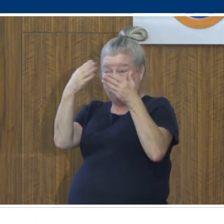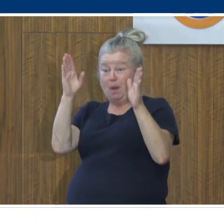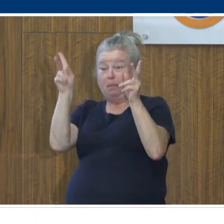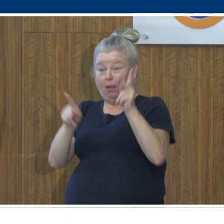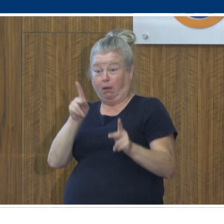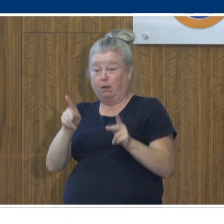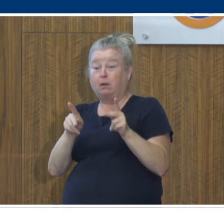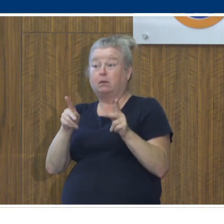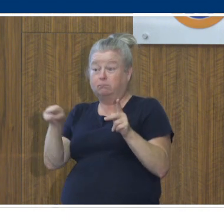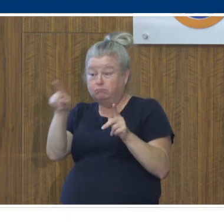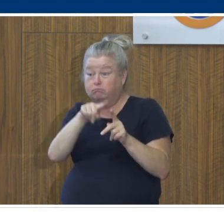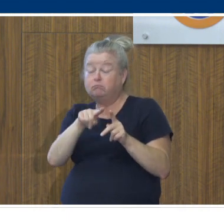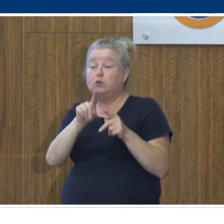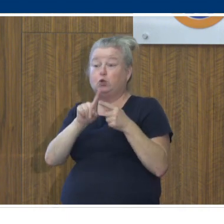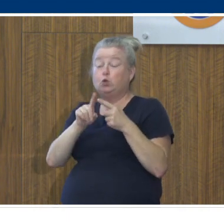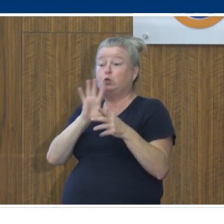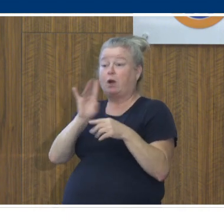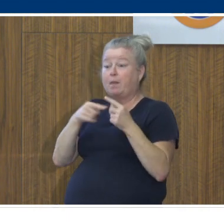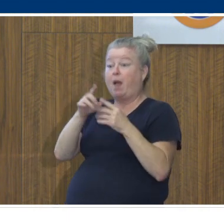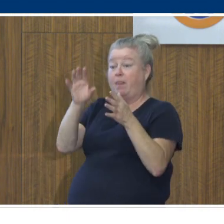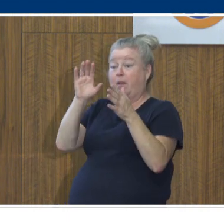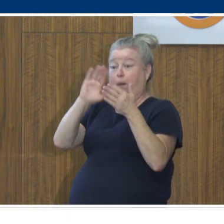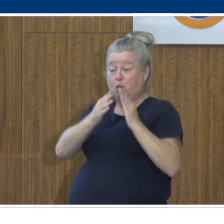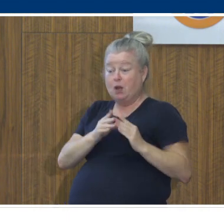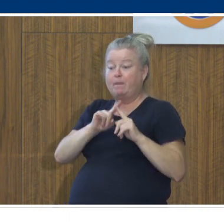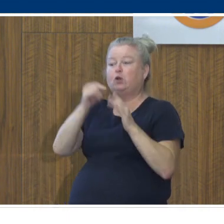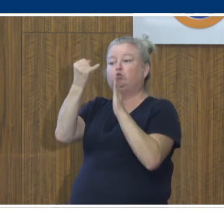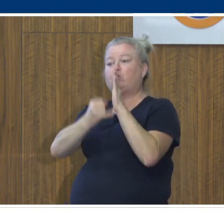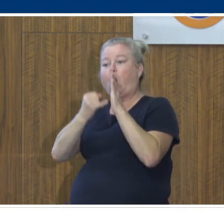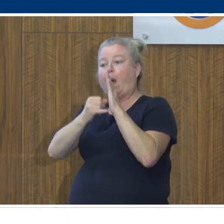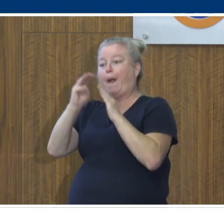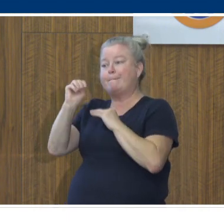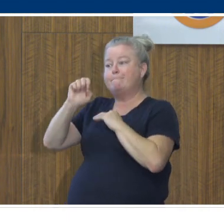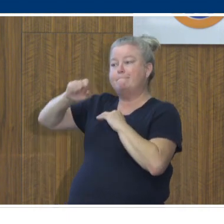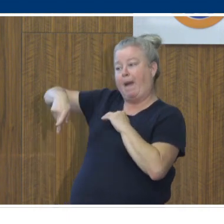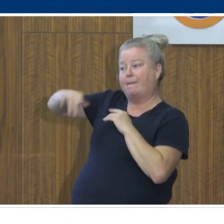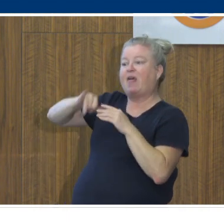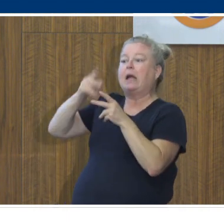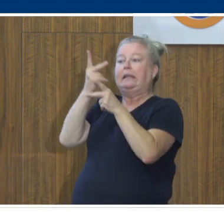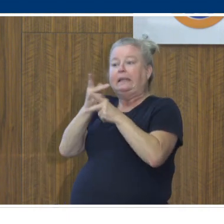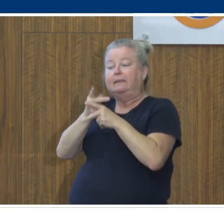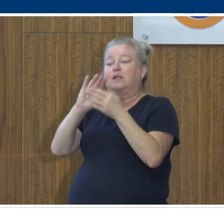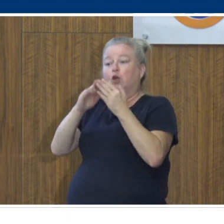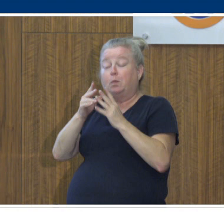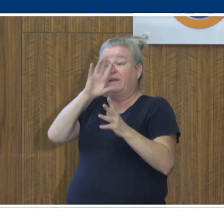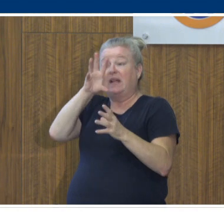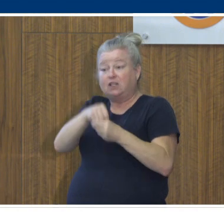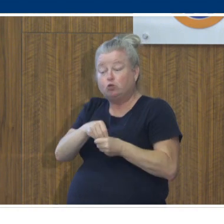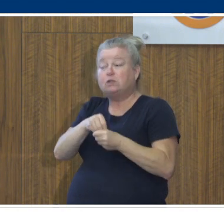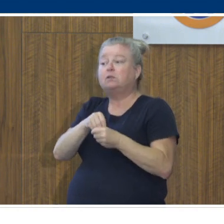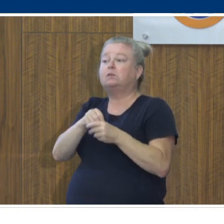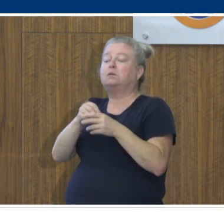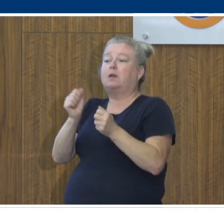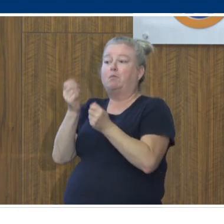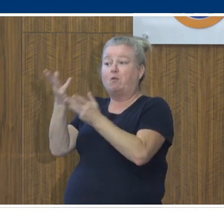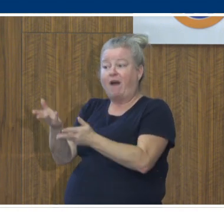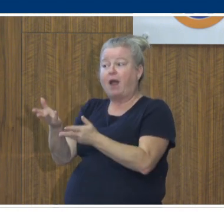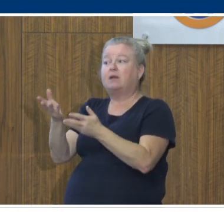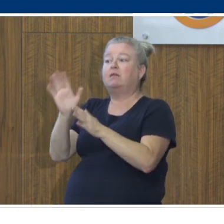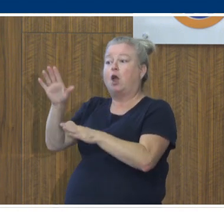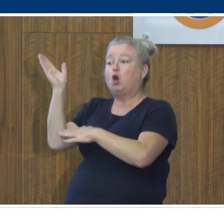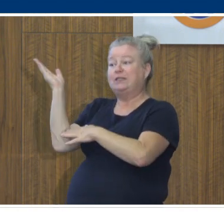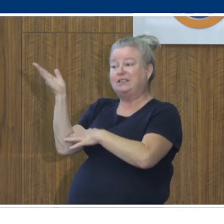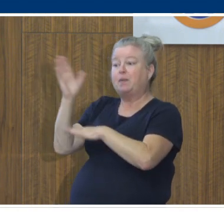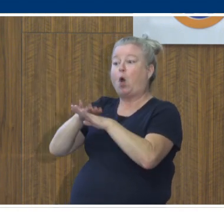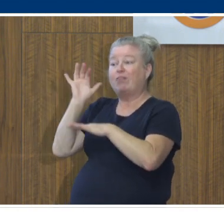to talk about their communities, but to draw maps that keep the communities of interest that they've provided this testimony on